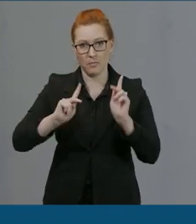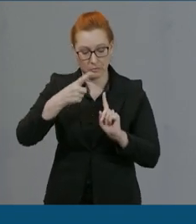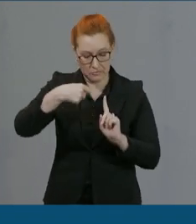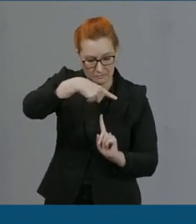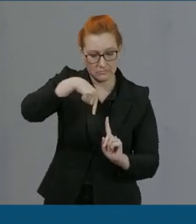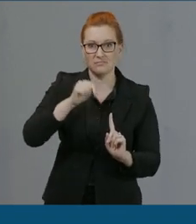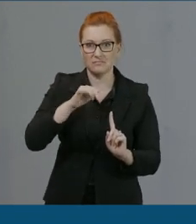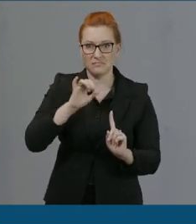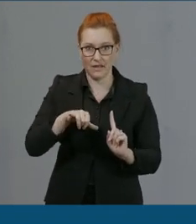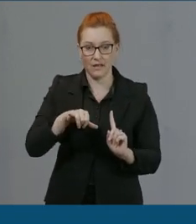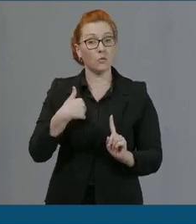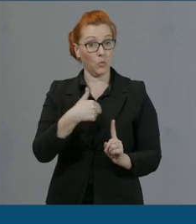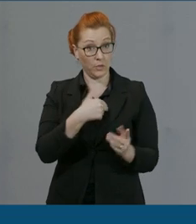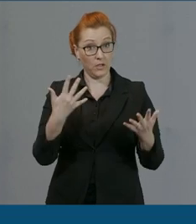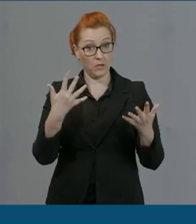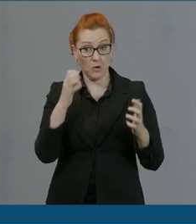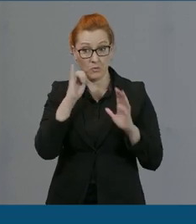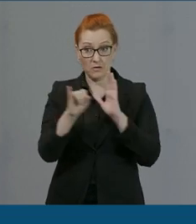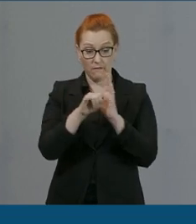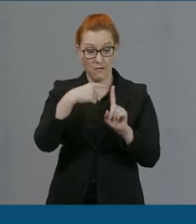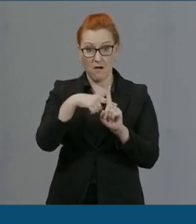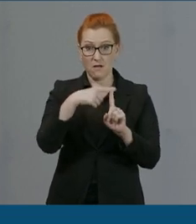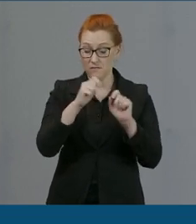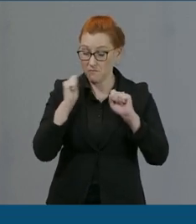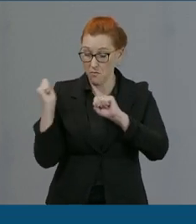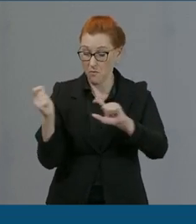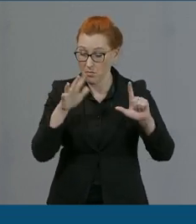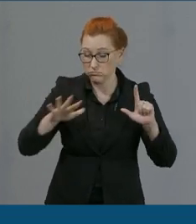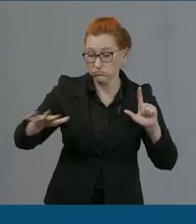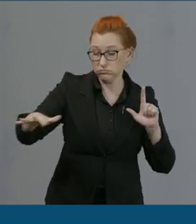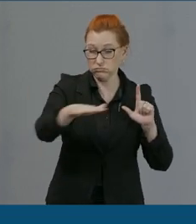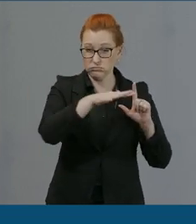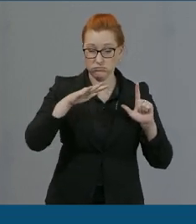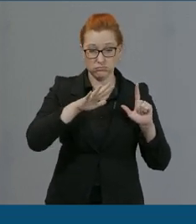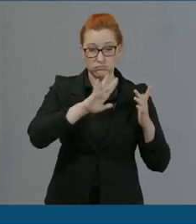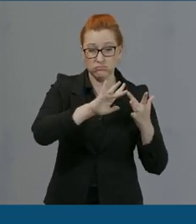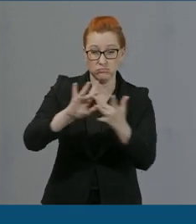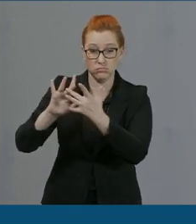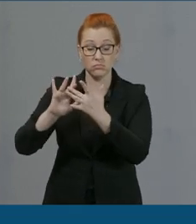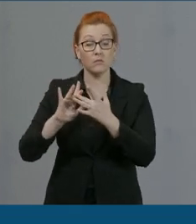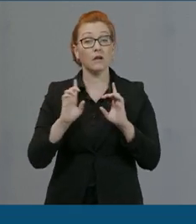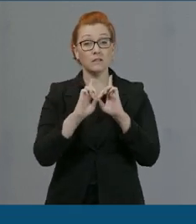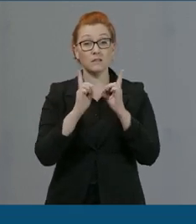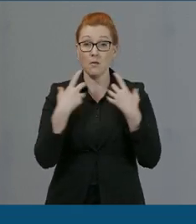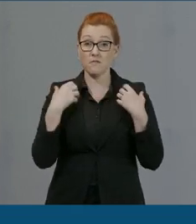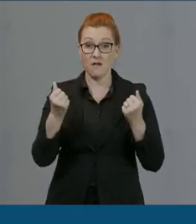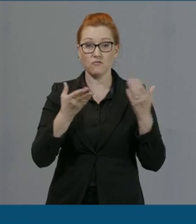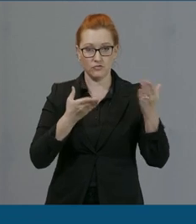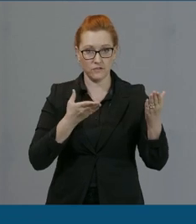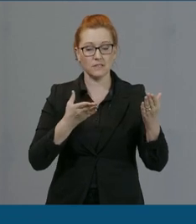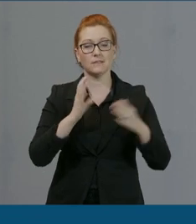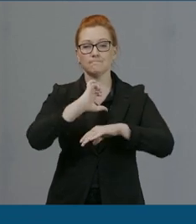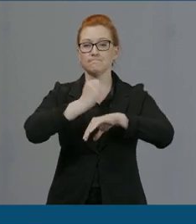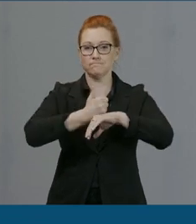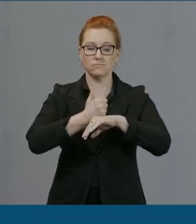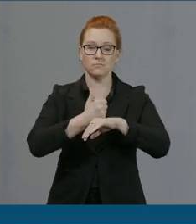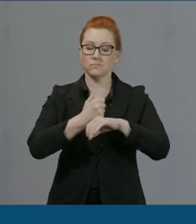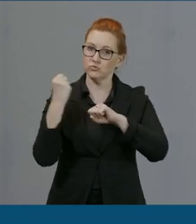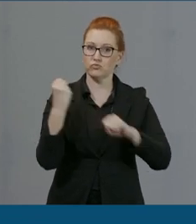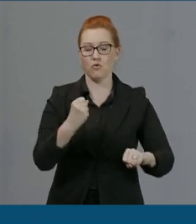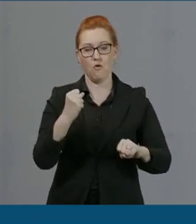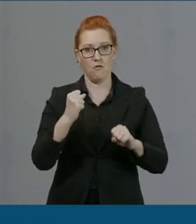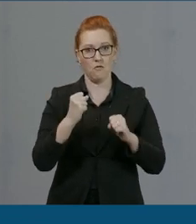of individuals that have contracted COVID-19. Department of Health Services will have a robust program. There will be